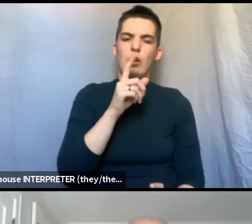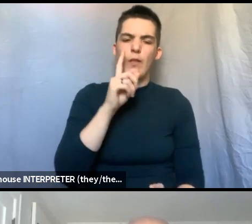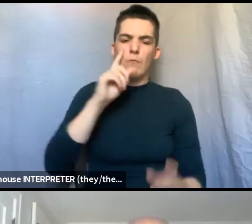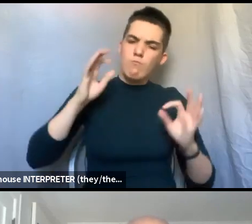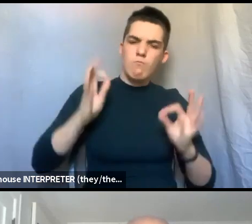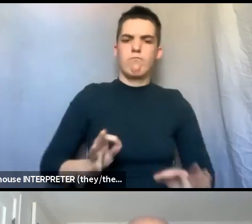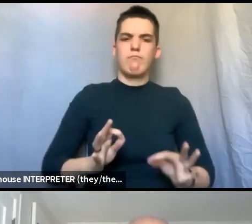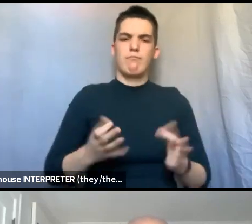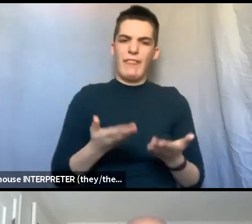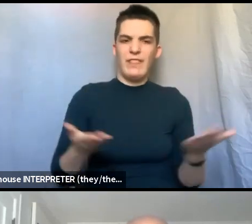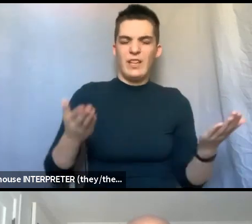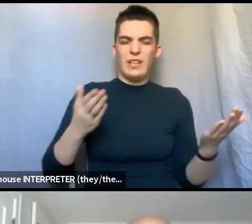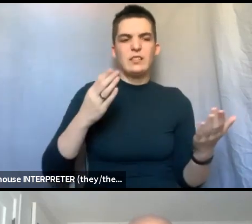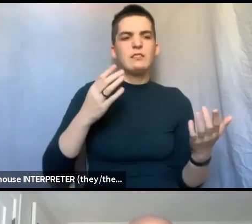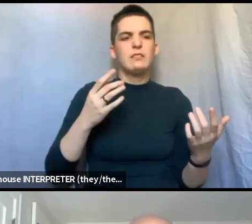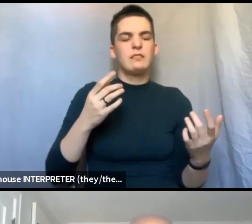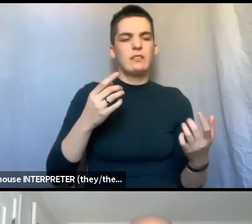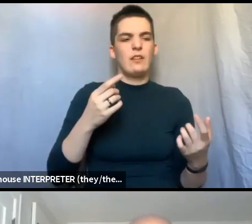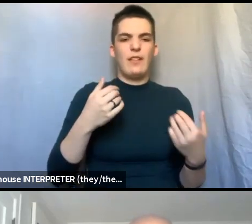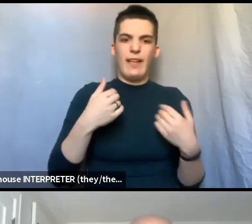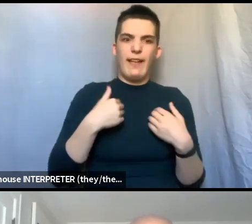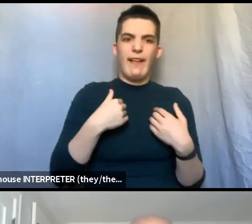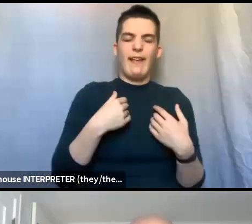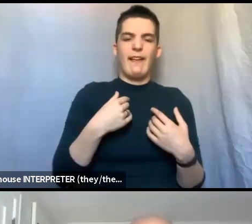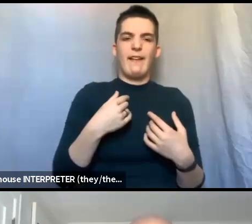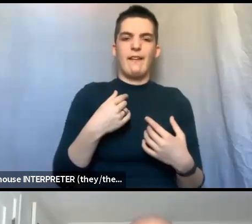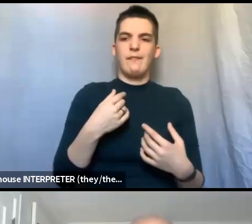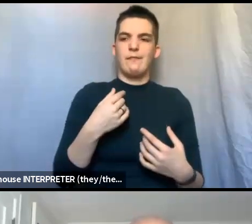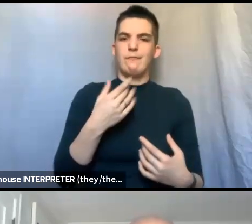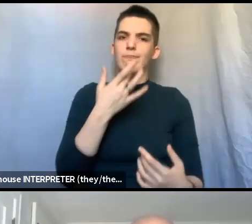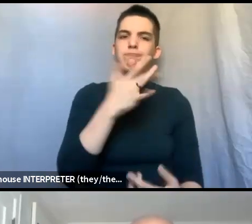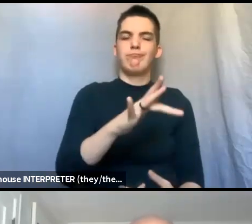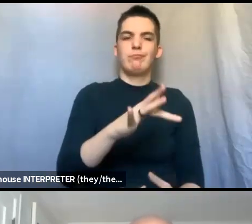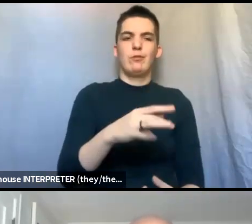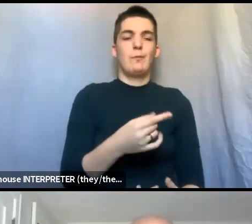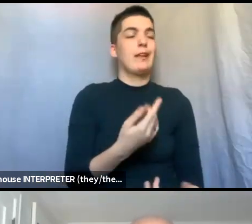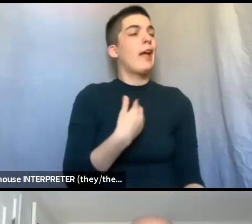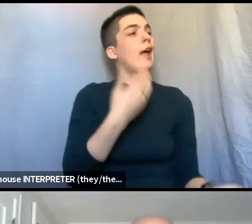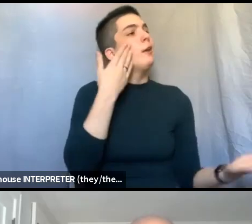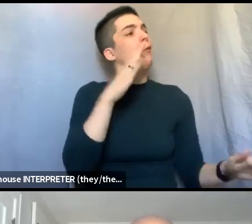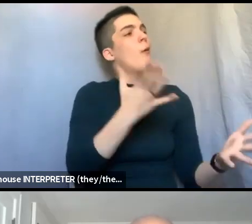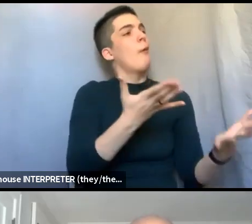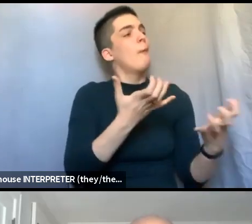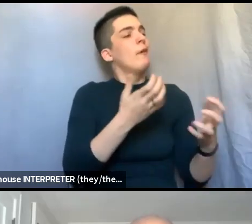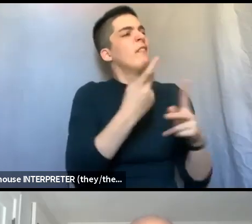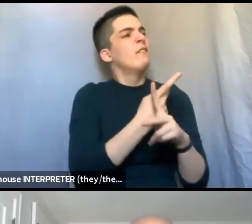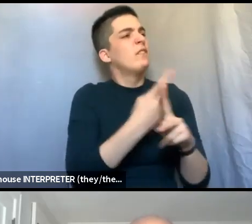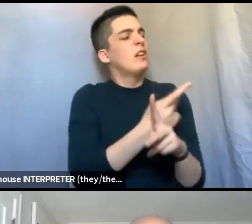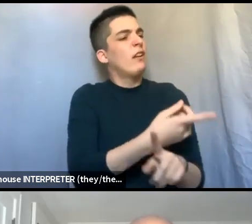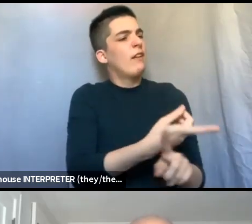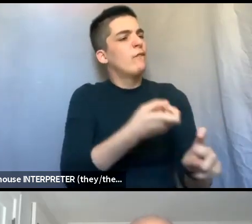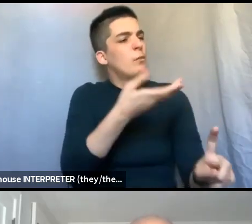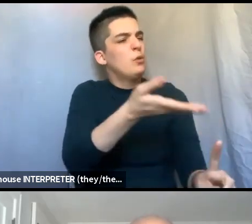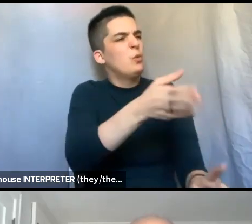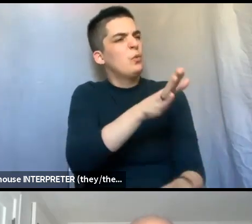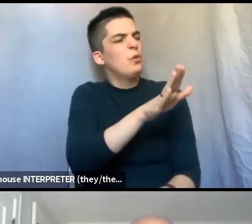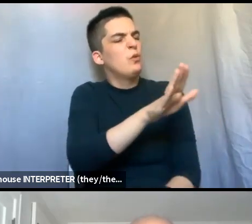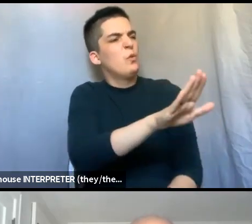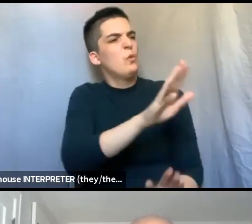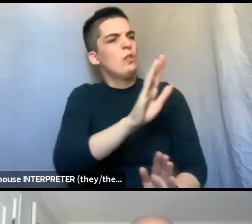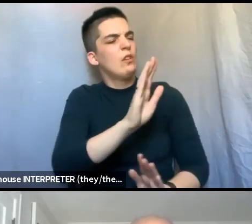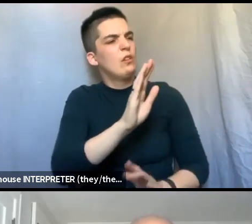many decades, the luxury of saying, I don't know, I want to find out from you. What is that tradition that you're doing in Southern